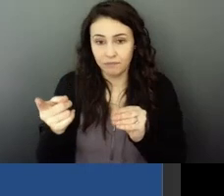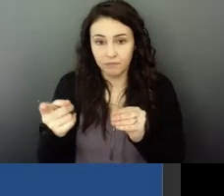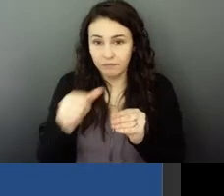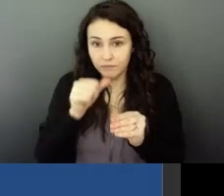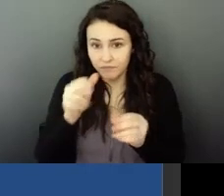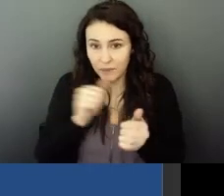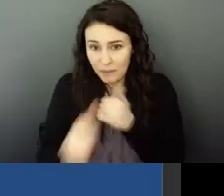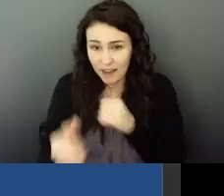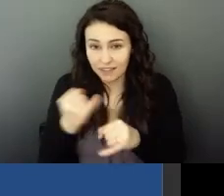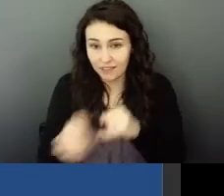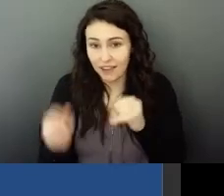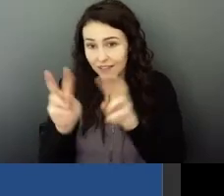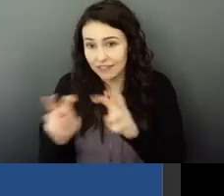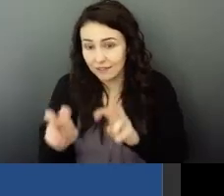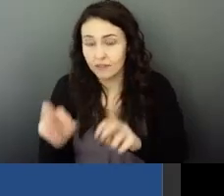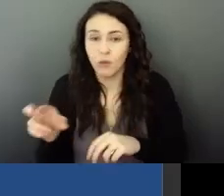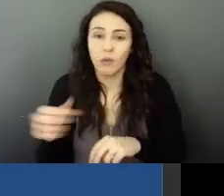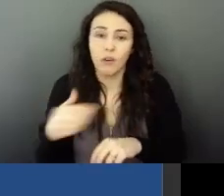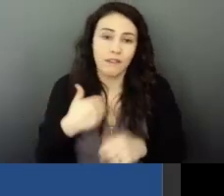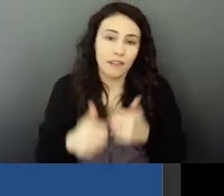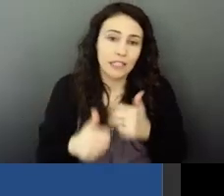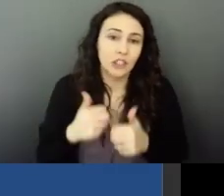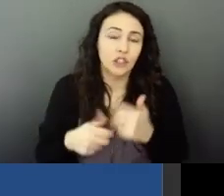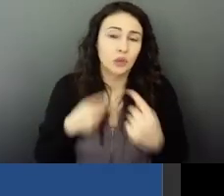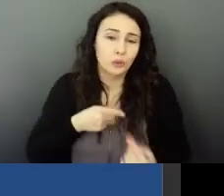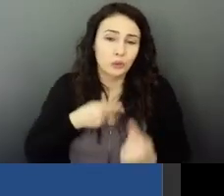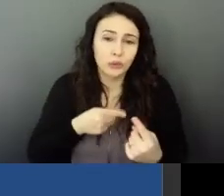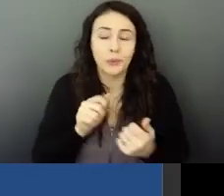when they're having issues with the